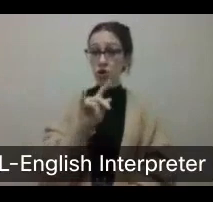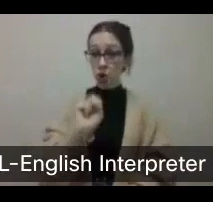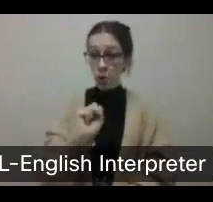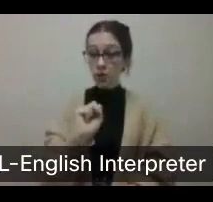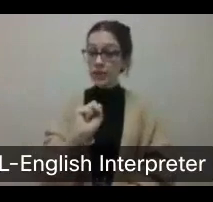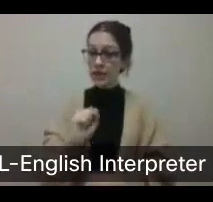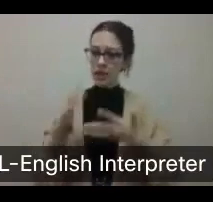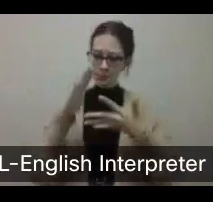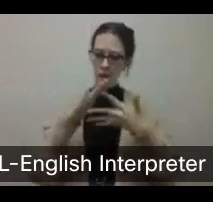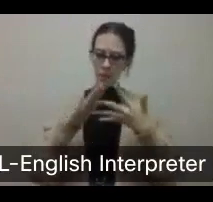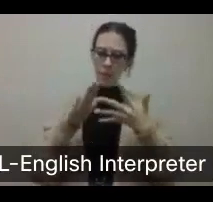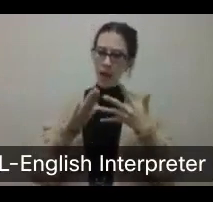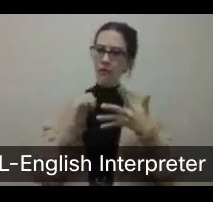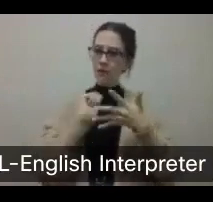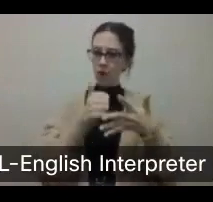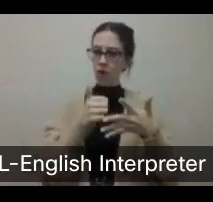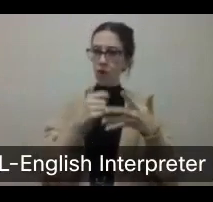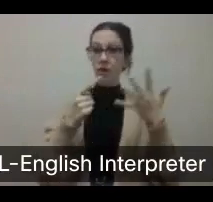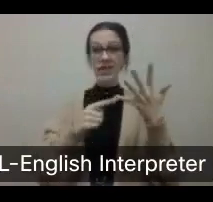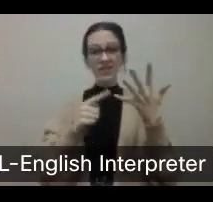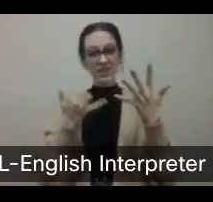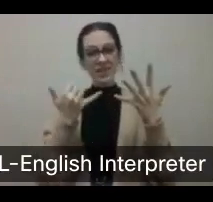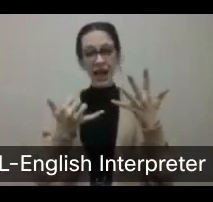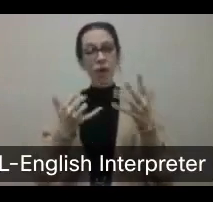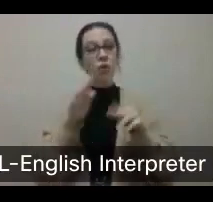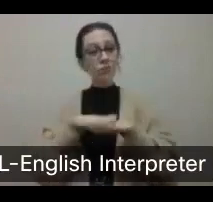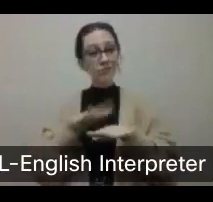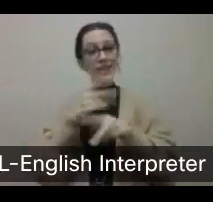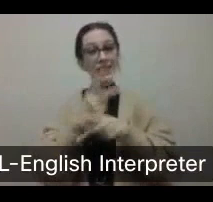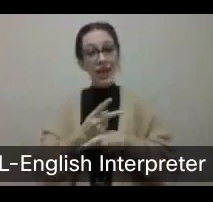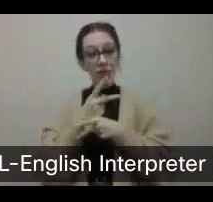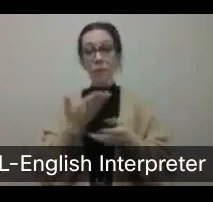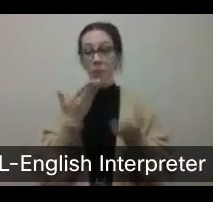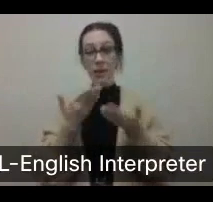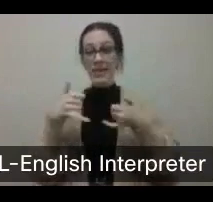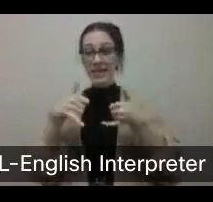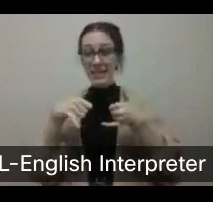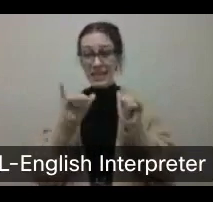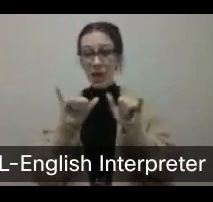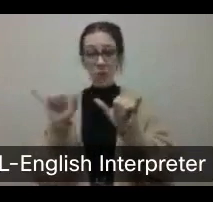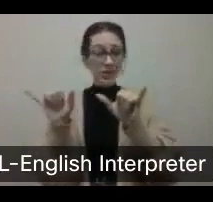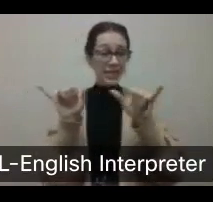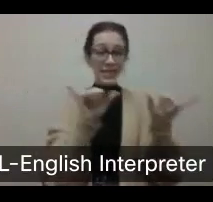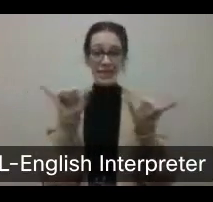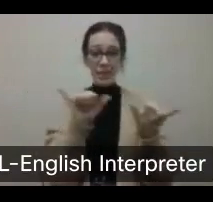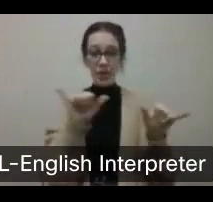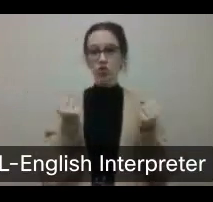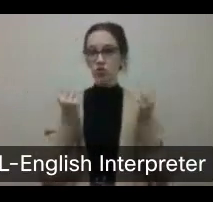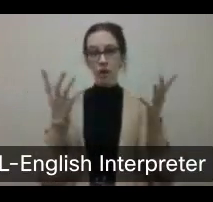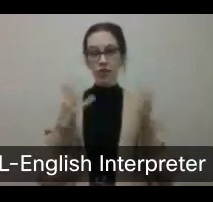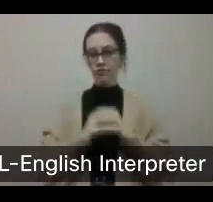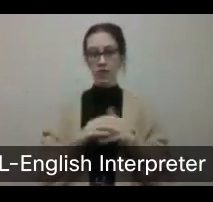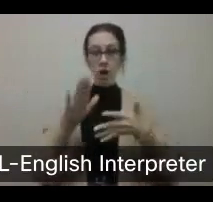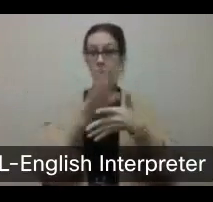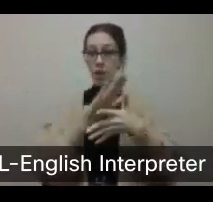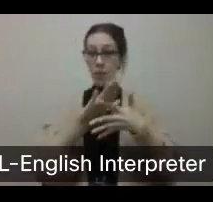we could still have written something too close to the original. So I would recommend, even after following these first 4 steps, go back and